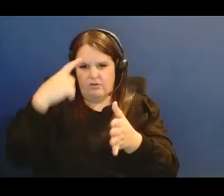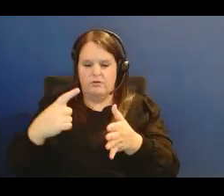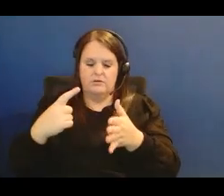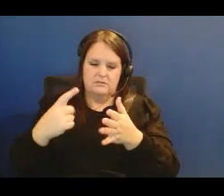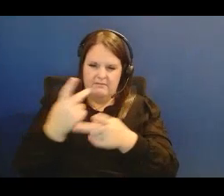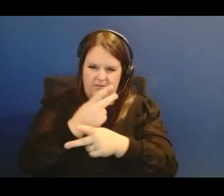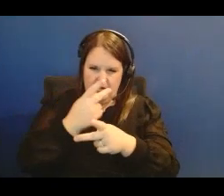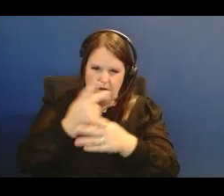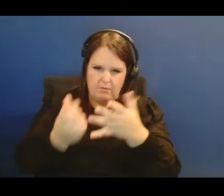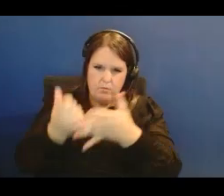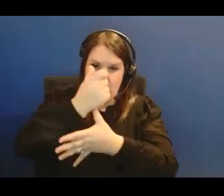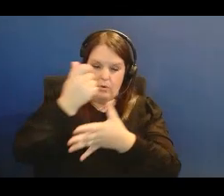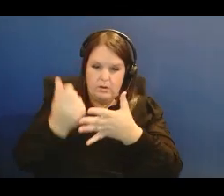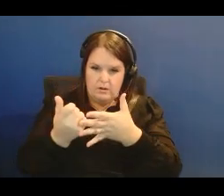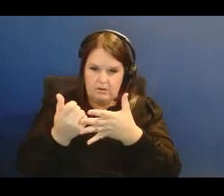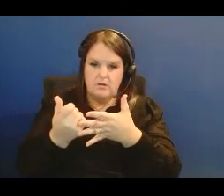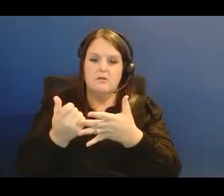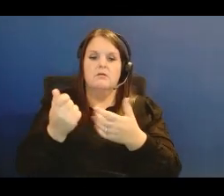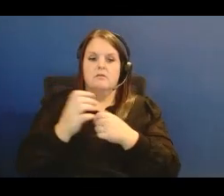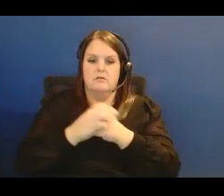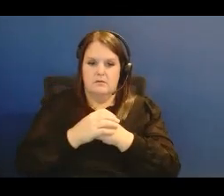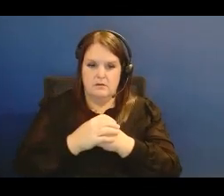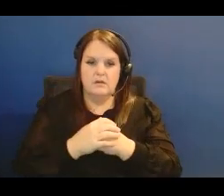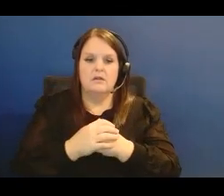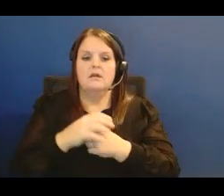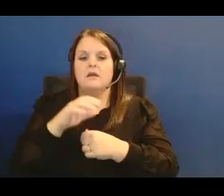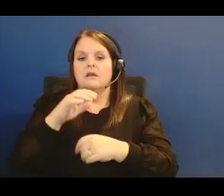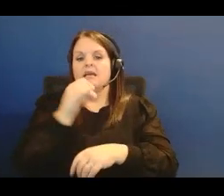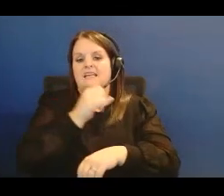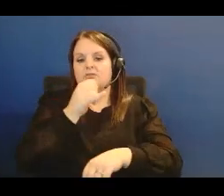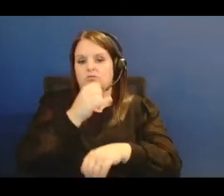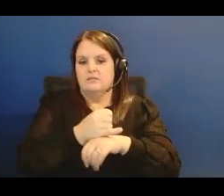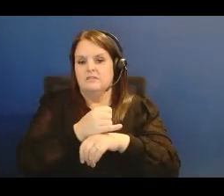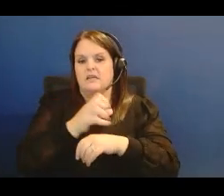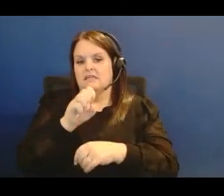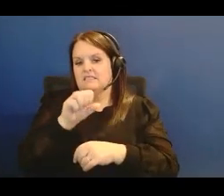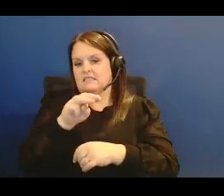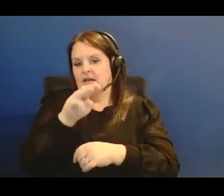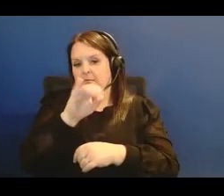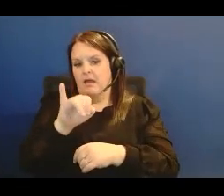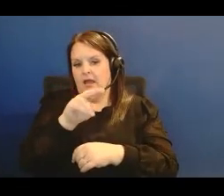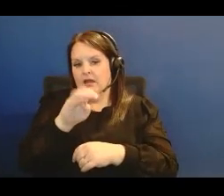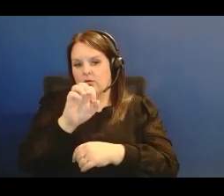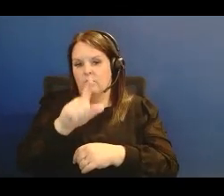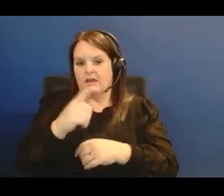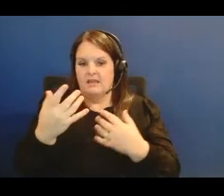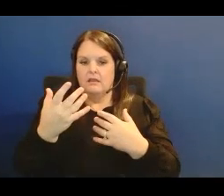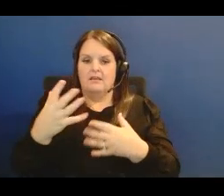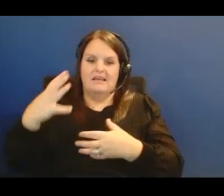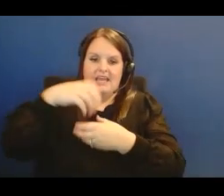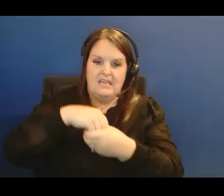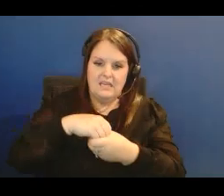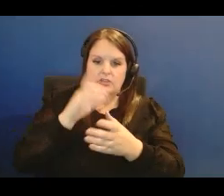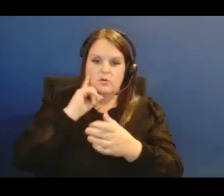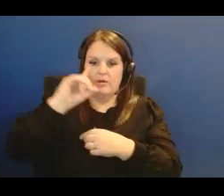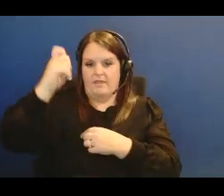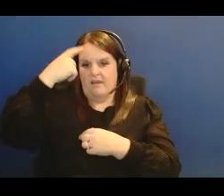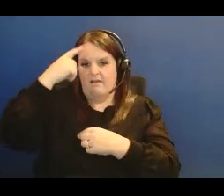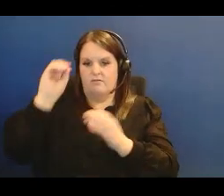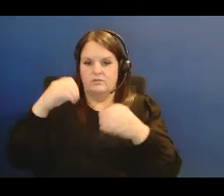priorities. Institutionalized semi-annual engagement with the governor's public health resource officer,